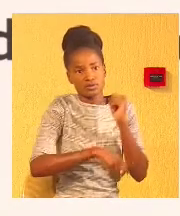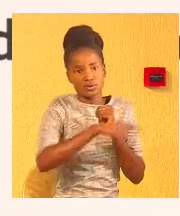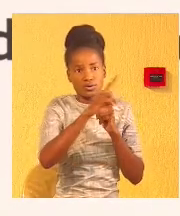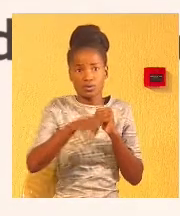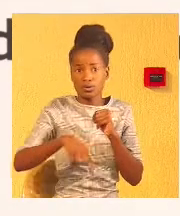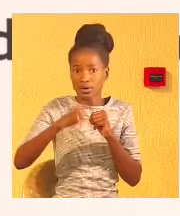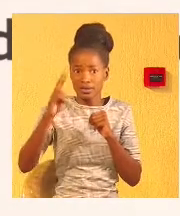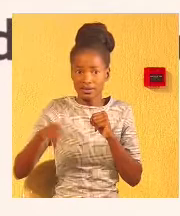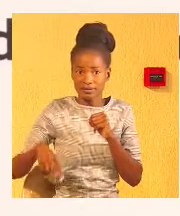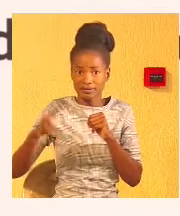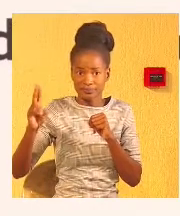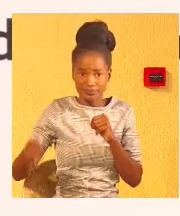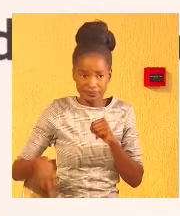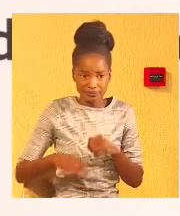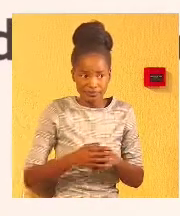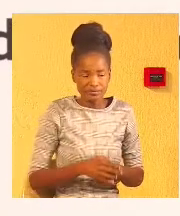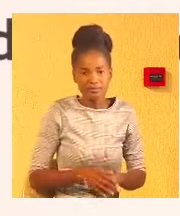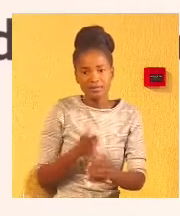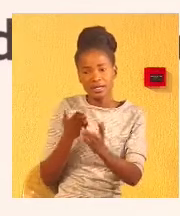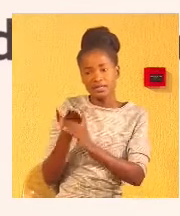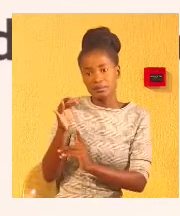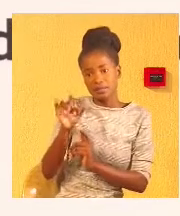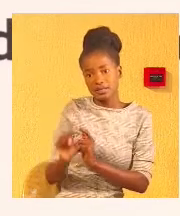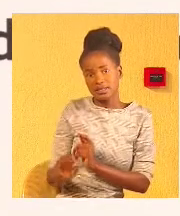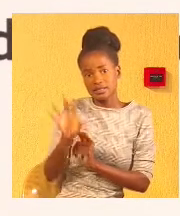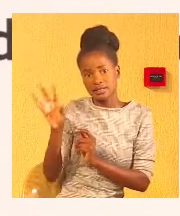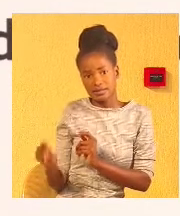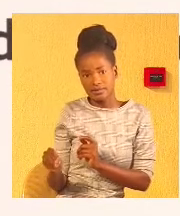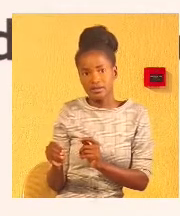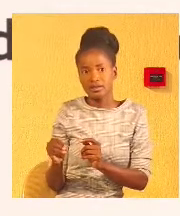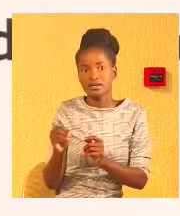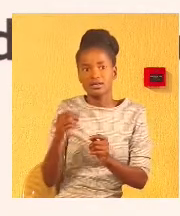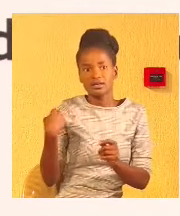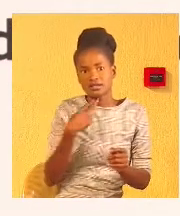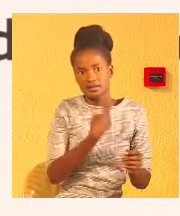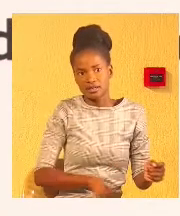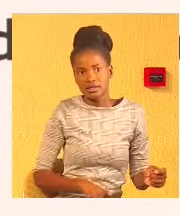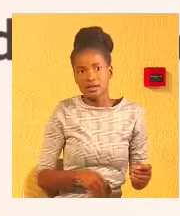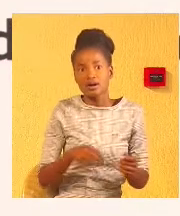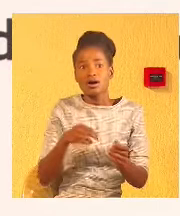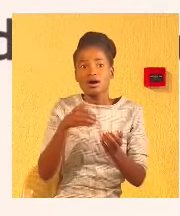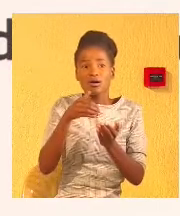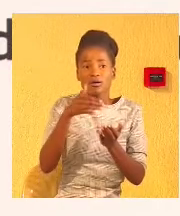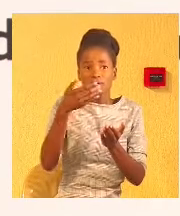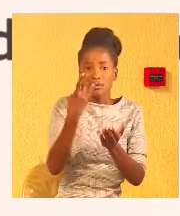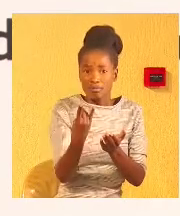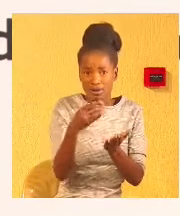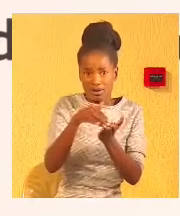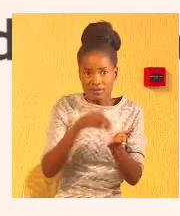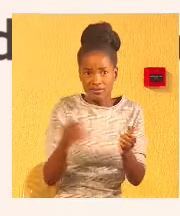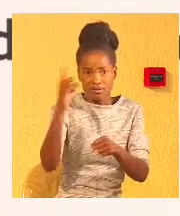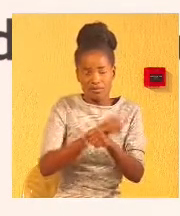price, and through South Africa and China, which took about 28 days. Now, because